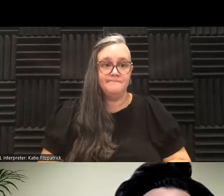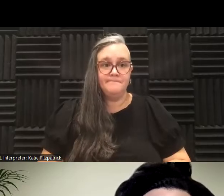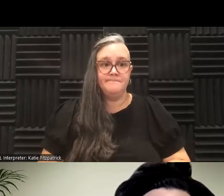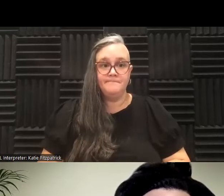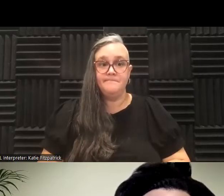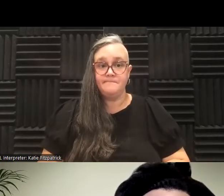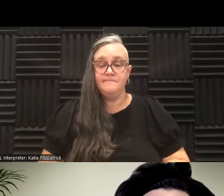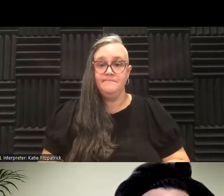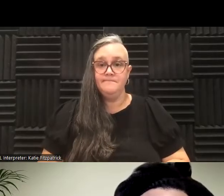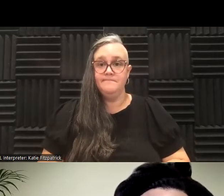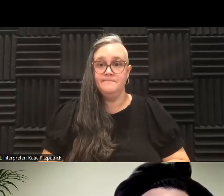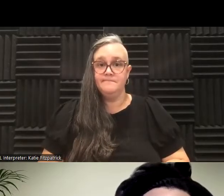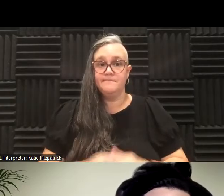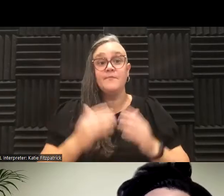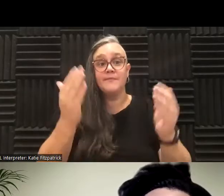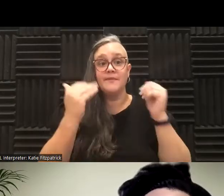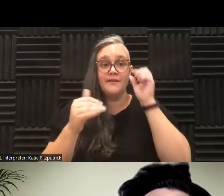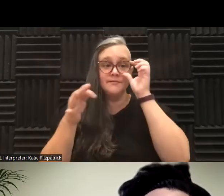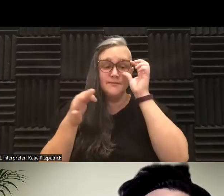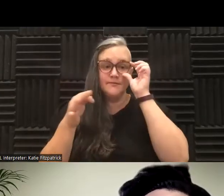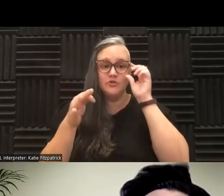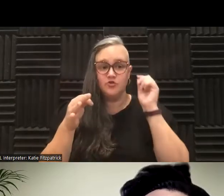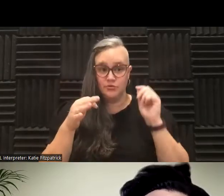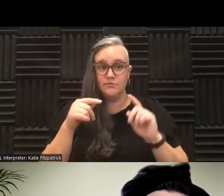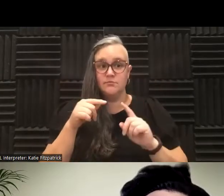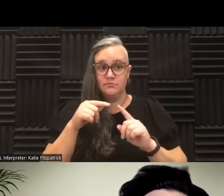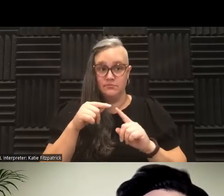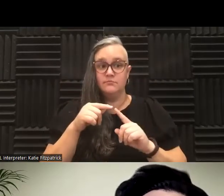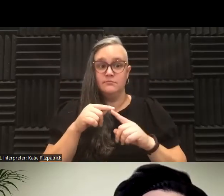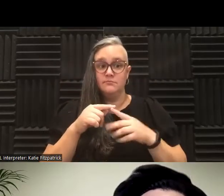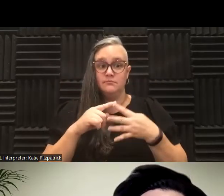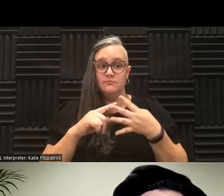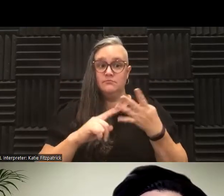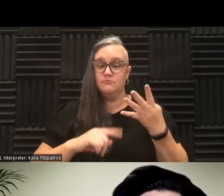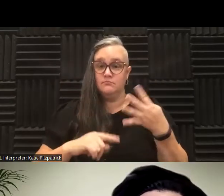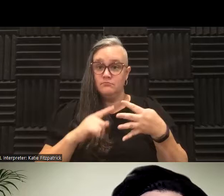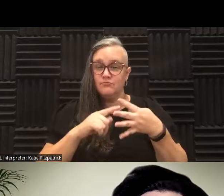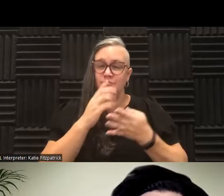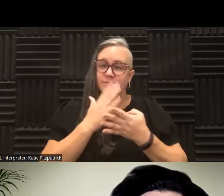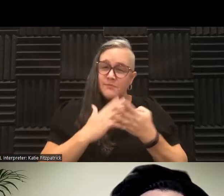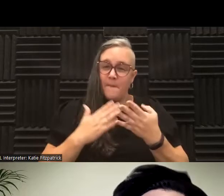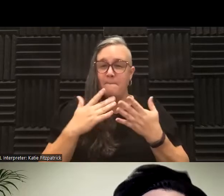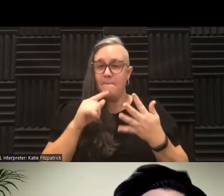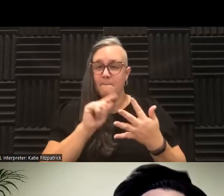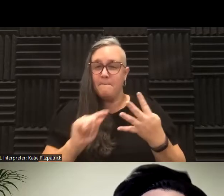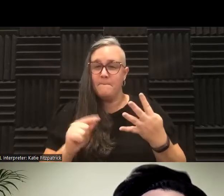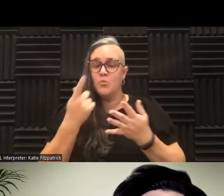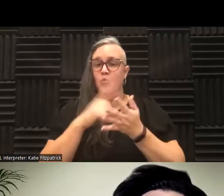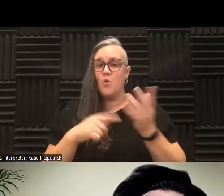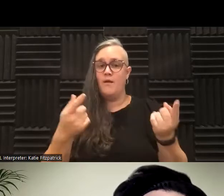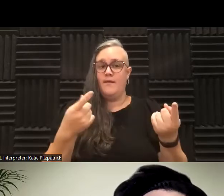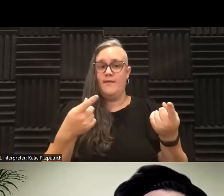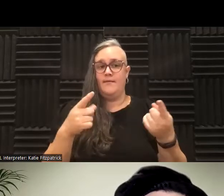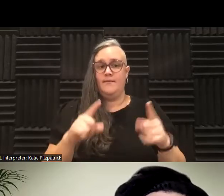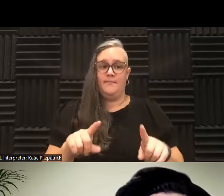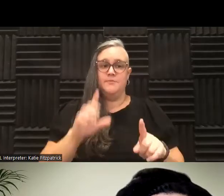The next set of definitions are covering some of the aspects that impact folks